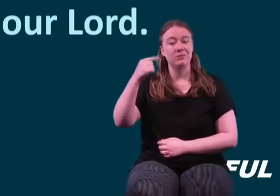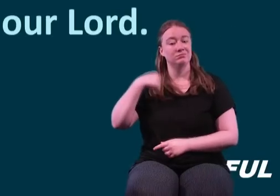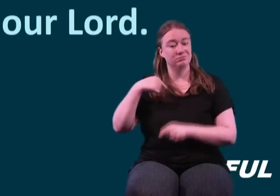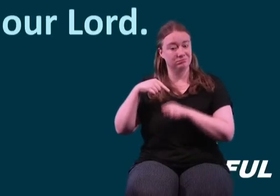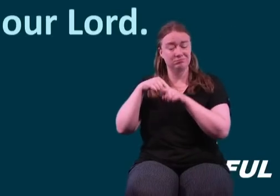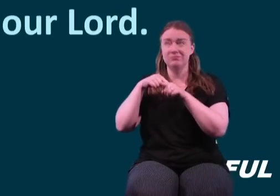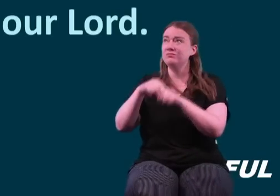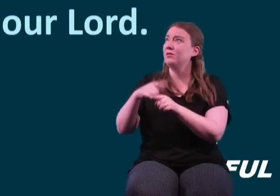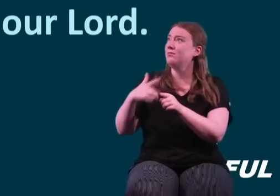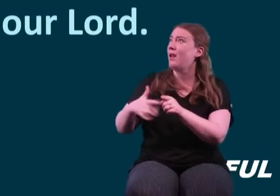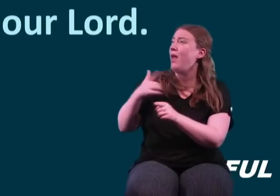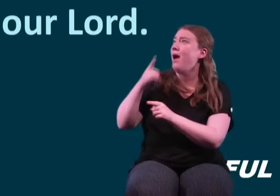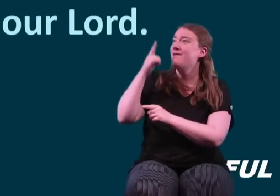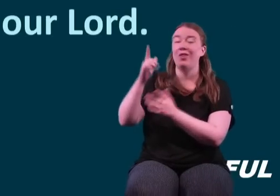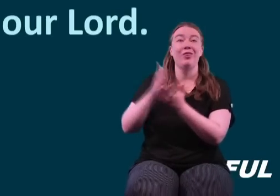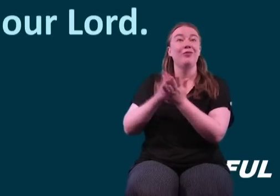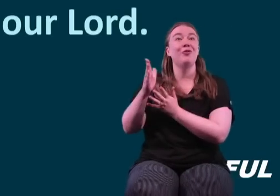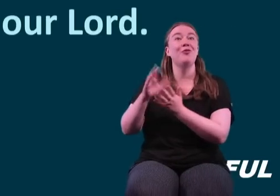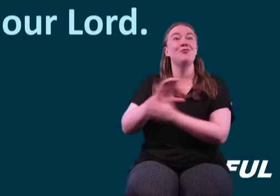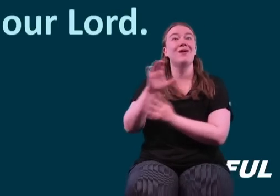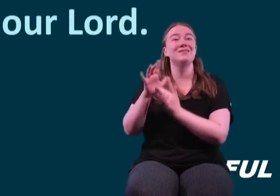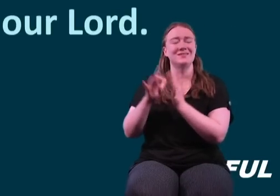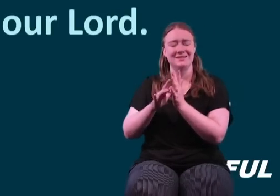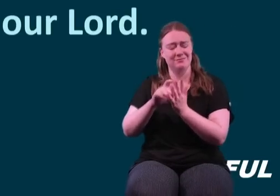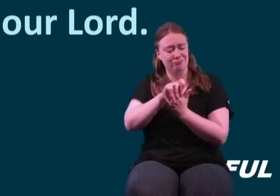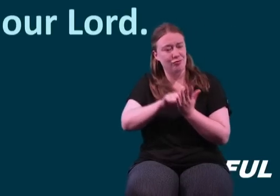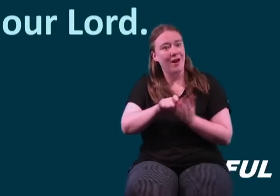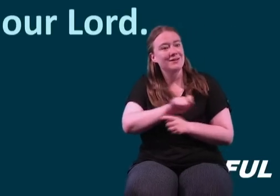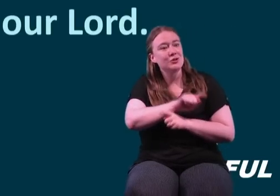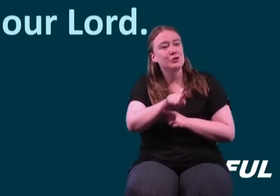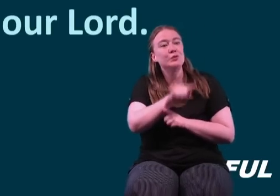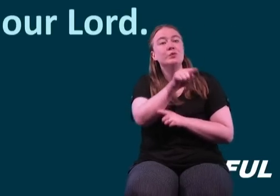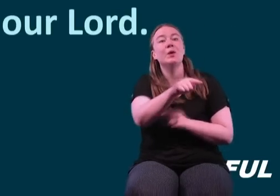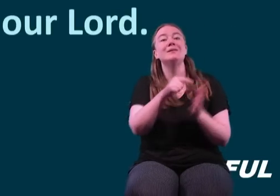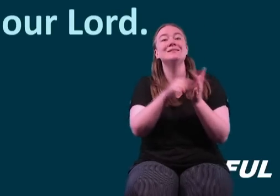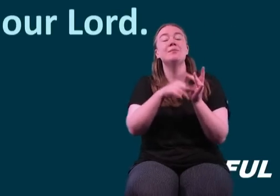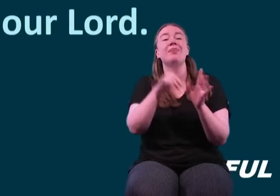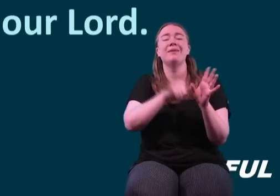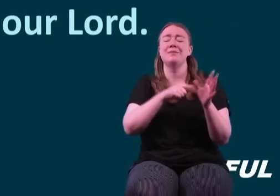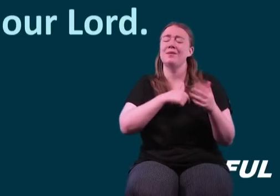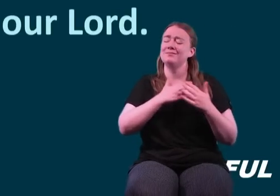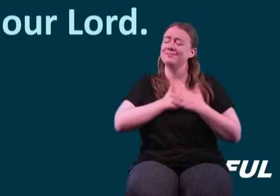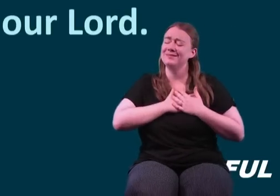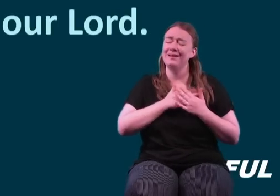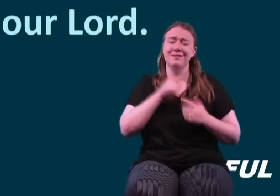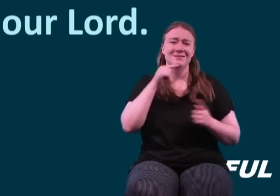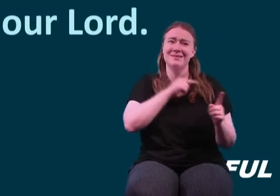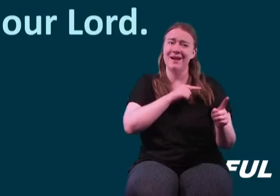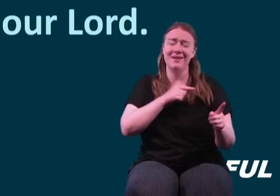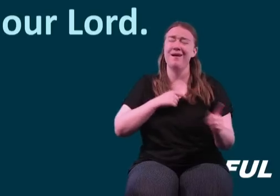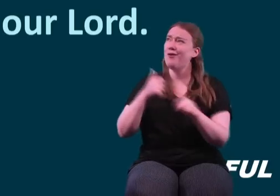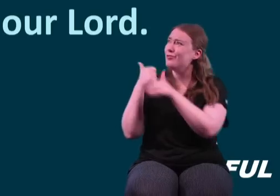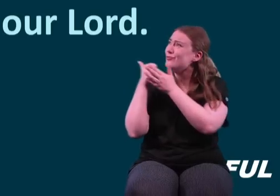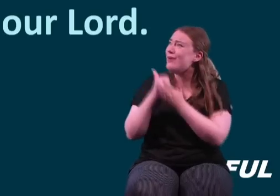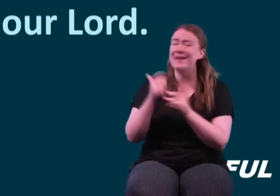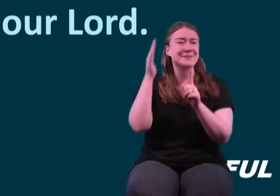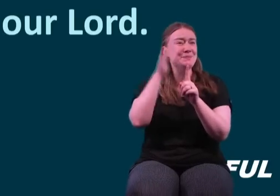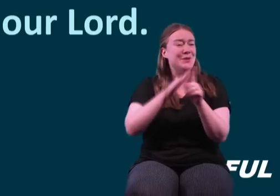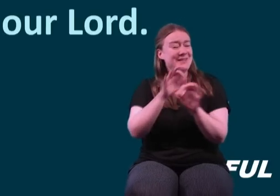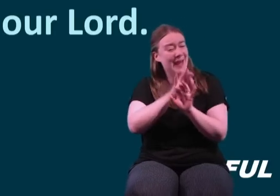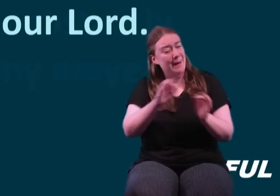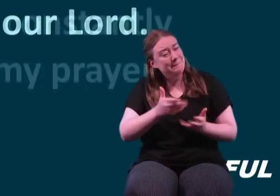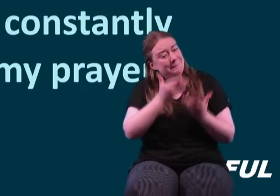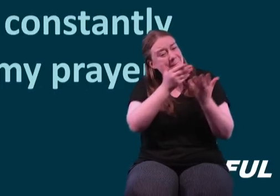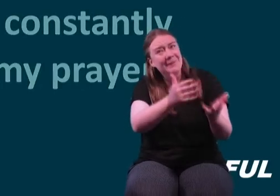Jesus, to Timothy, my dear son, grace, mercy, and peace from God the Father and